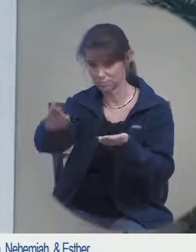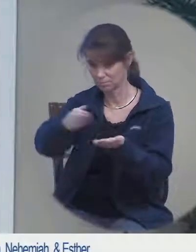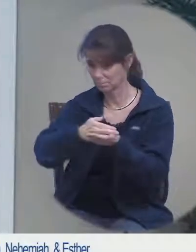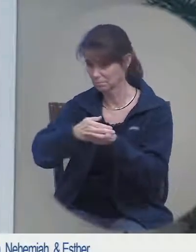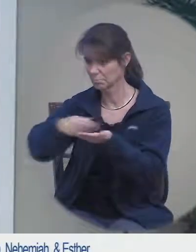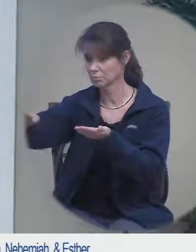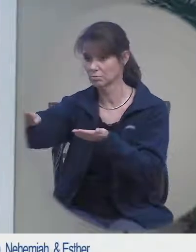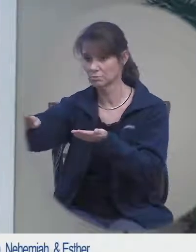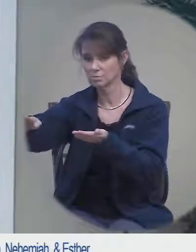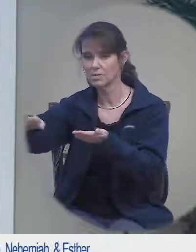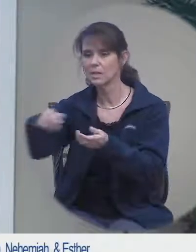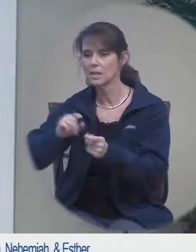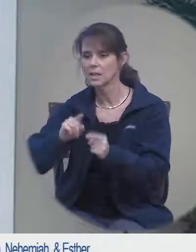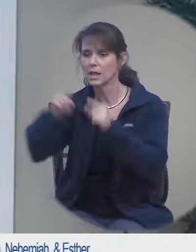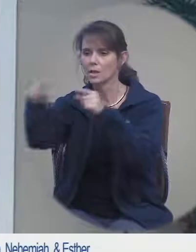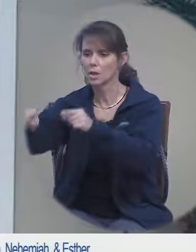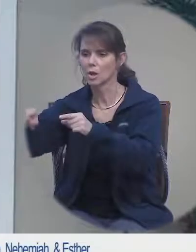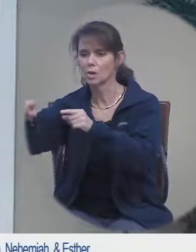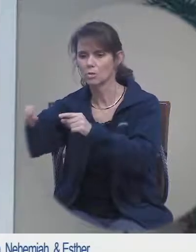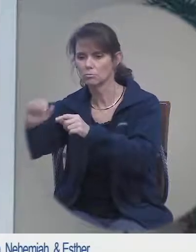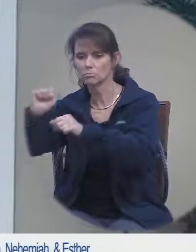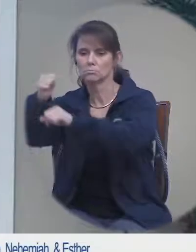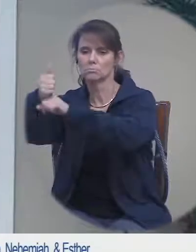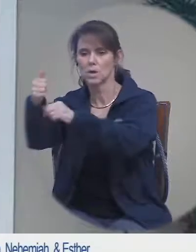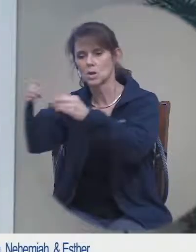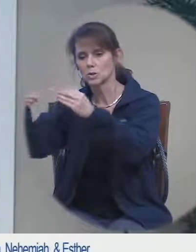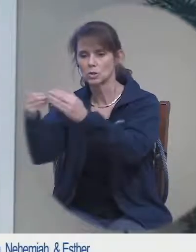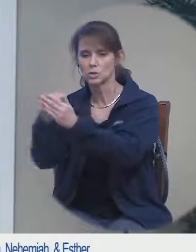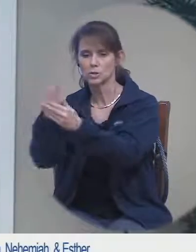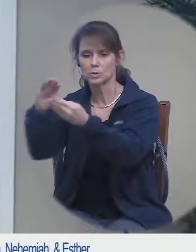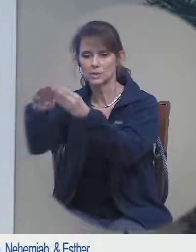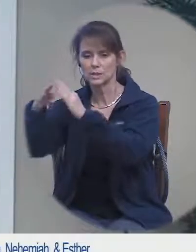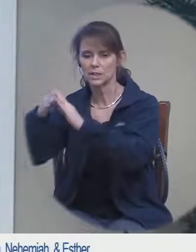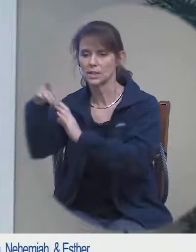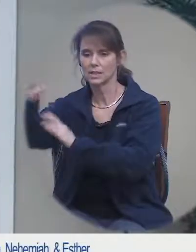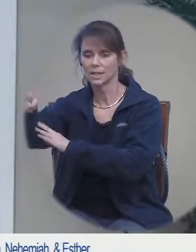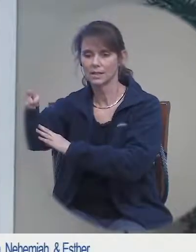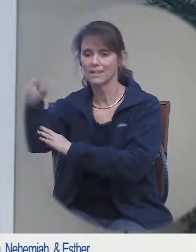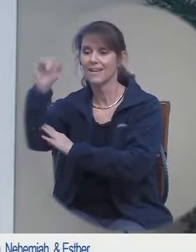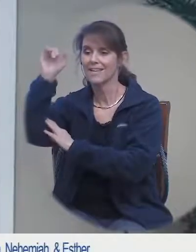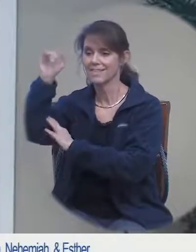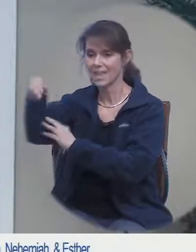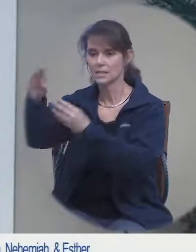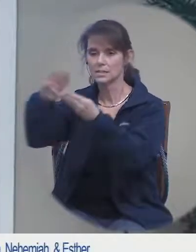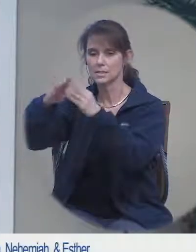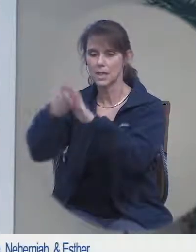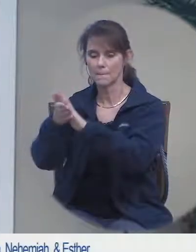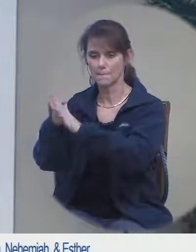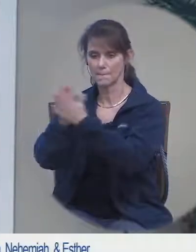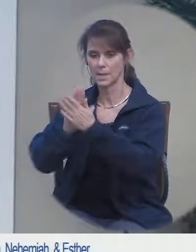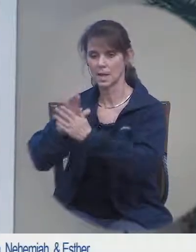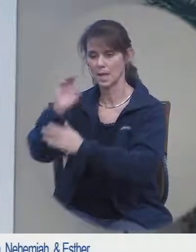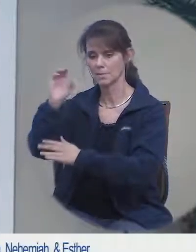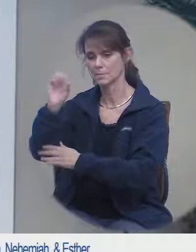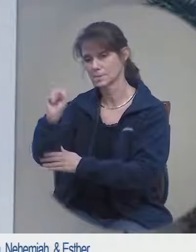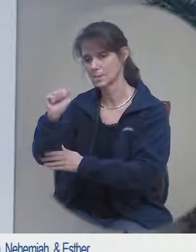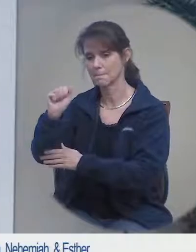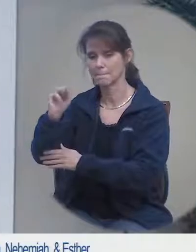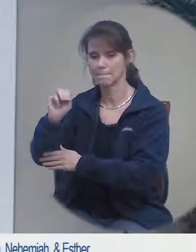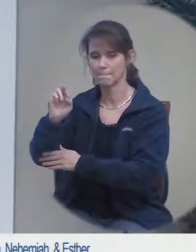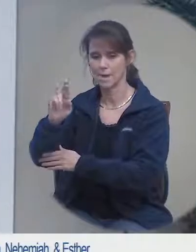complex on Mount Gerizim and set up a kind of a competing religious ordinance there. You'll read that a